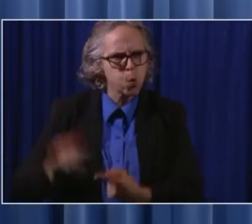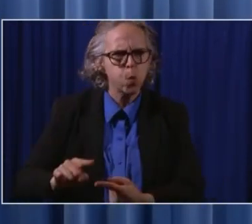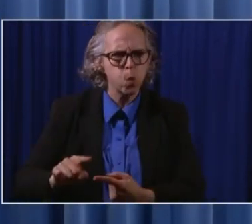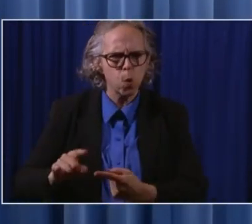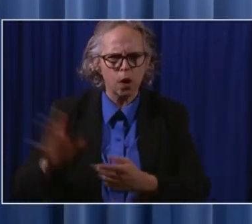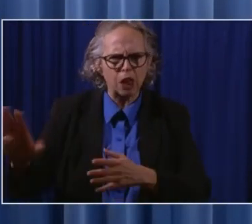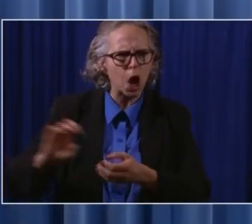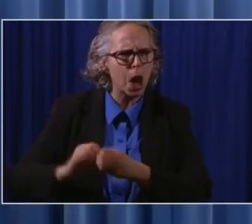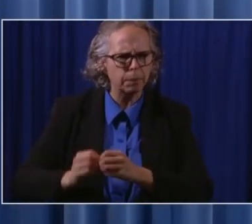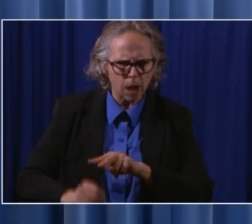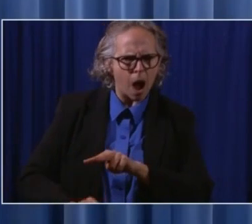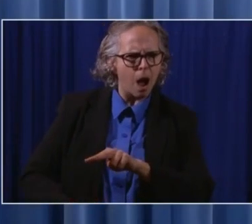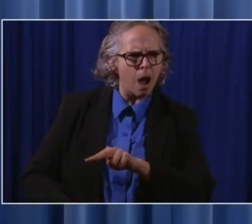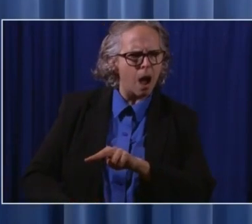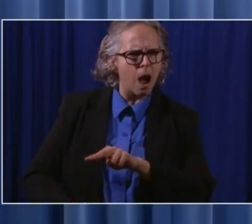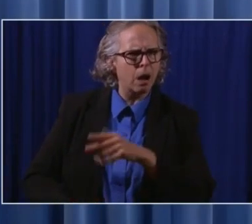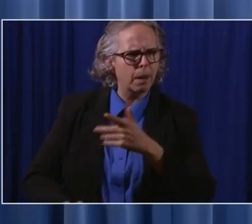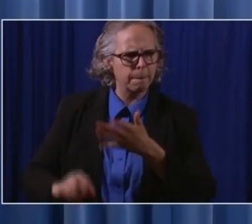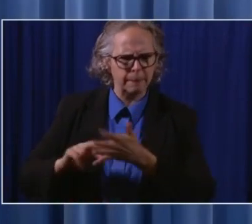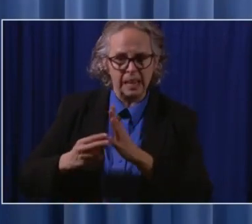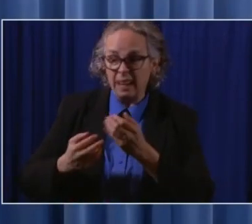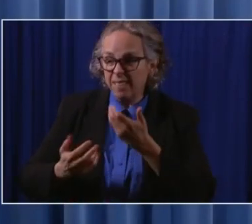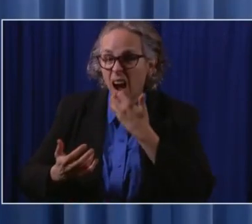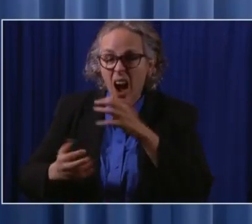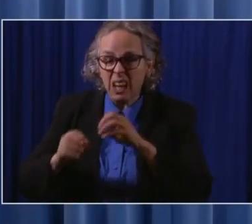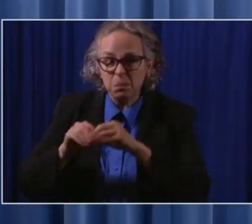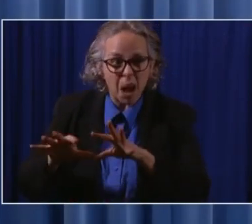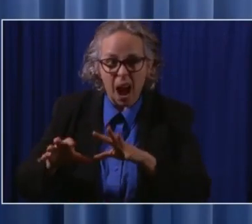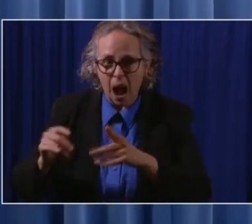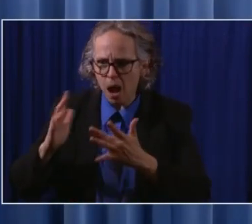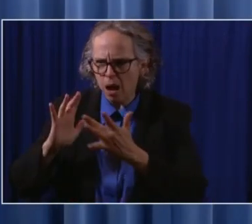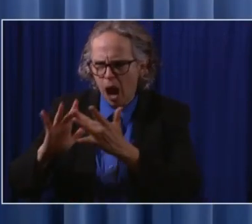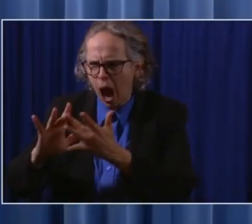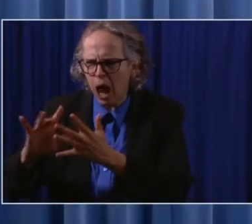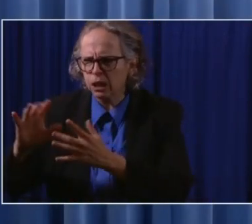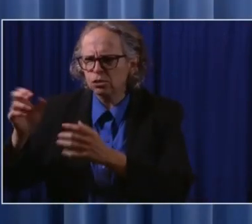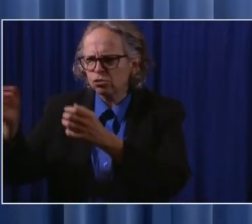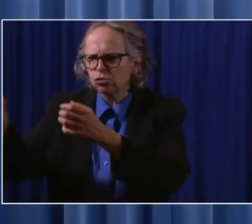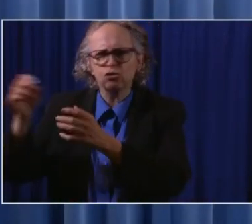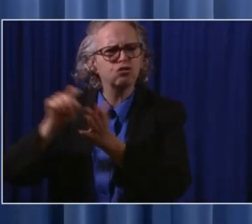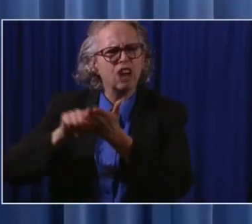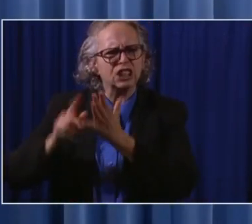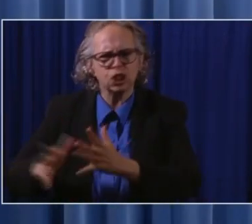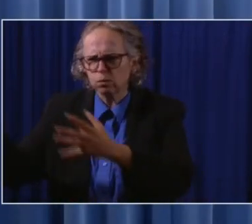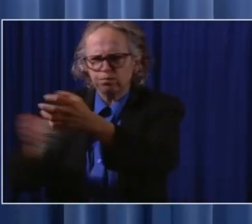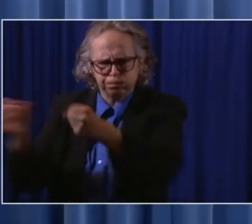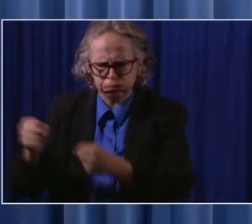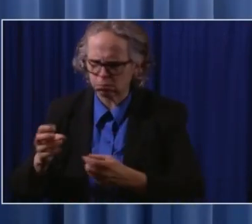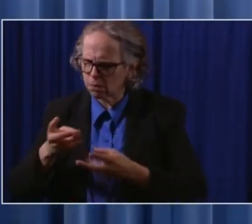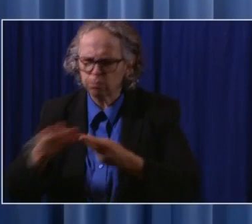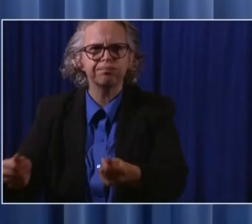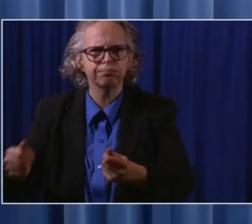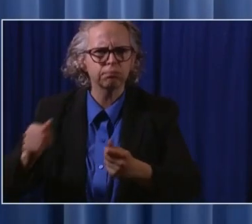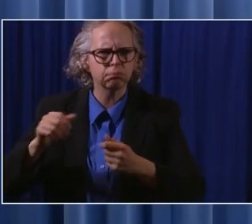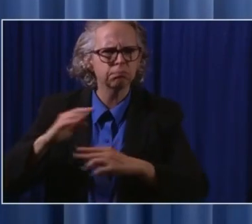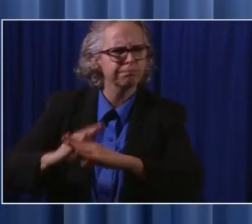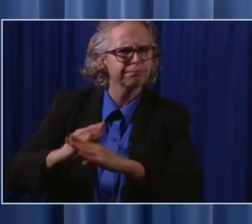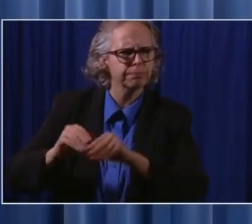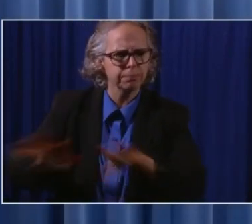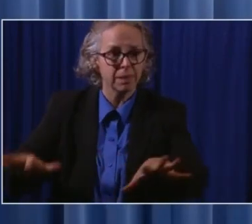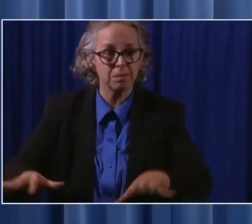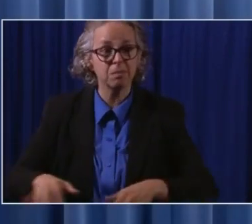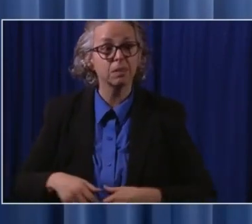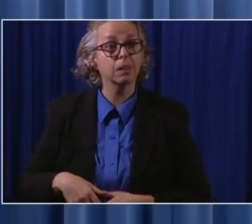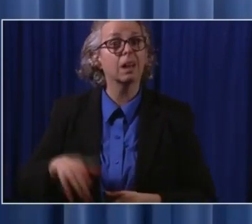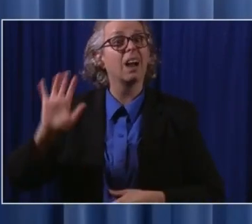spots. Contact tracing and residents following quarantine requests has helped. They also said the community partners paused on